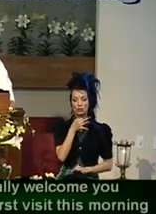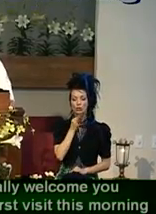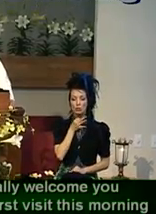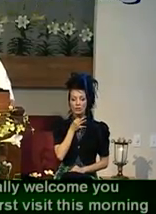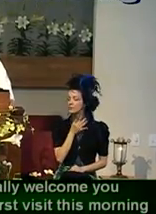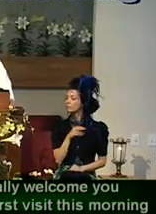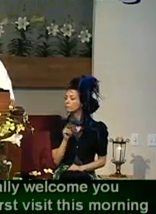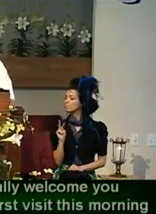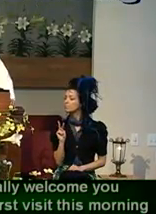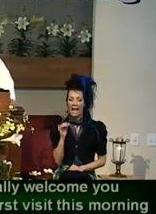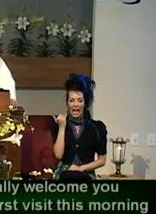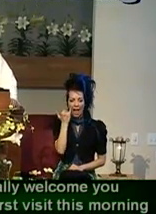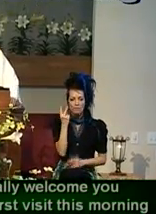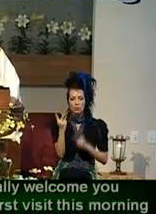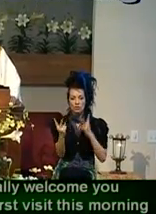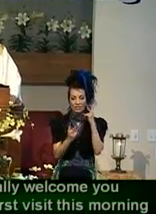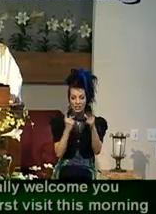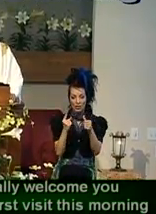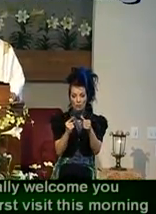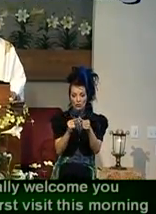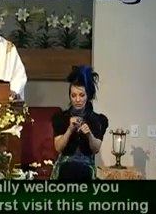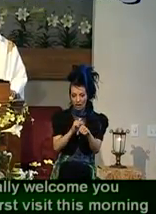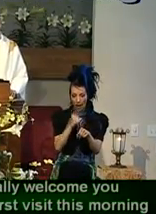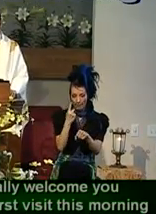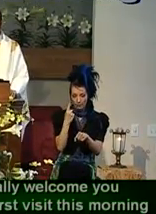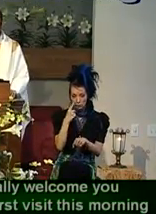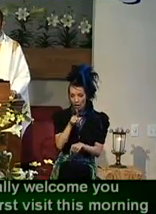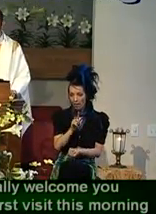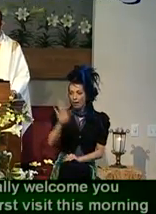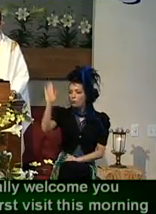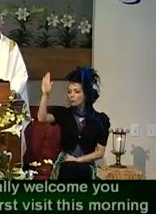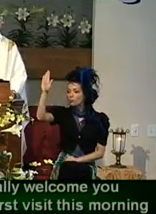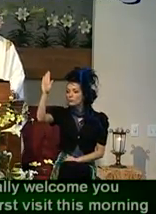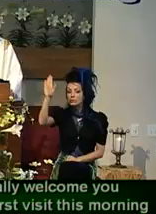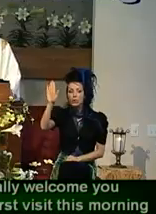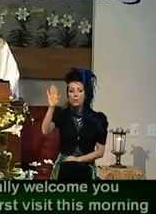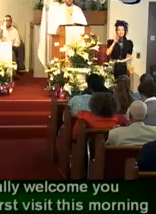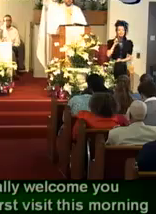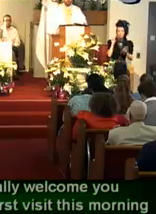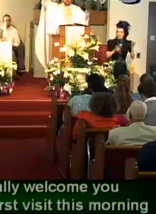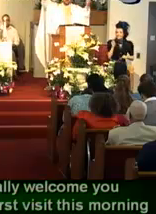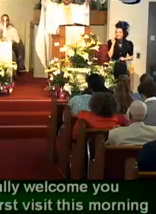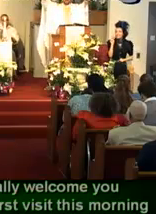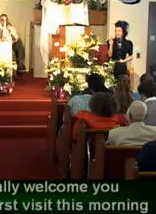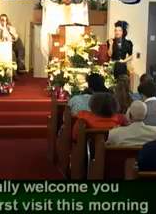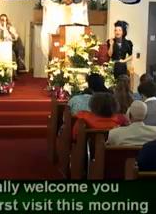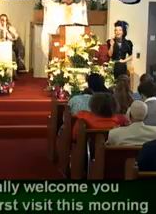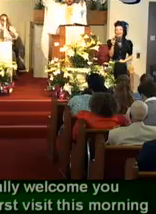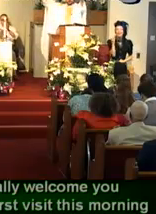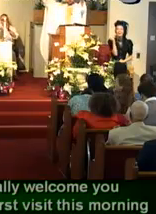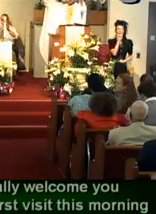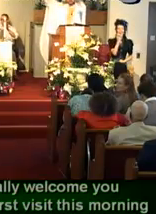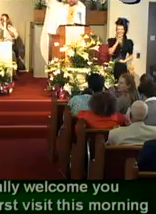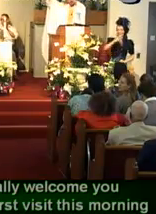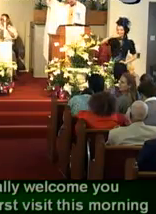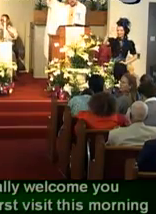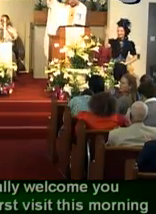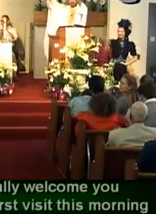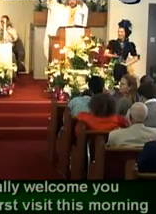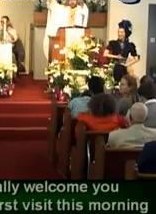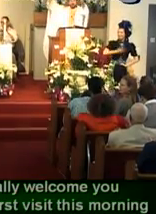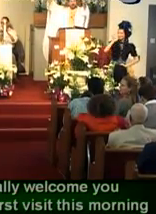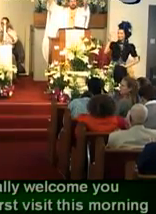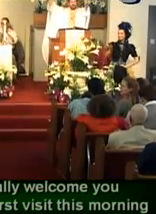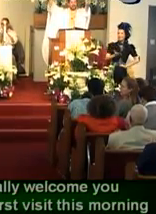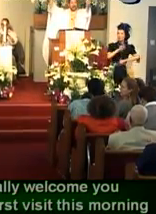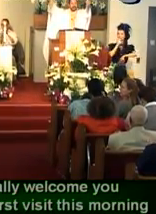with us for the very first time today. I wonder if you would just raise your hand and keep it up for a moment so that we can see you, so that we can welcome you